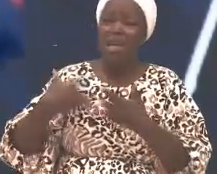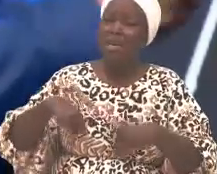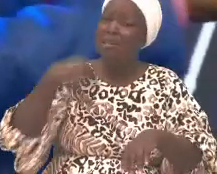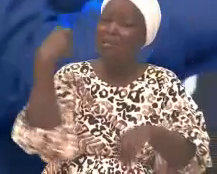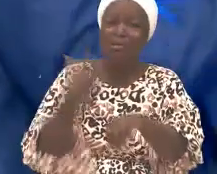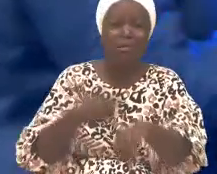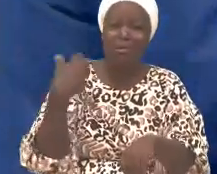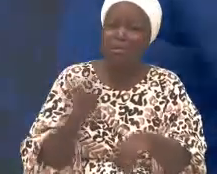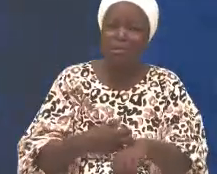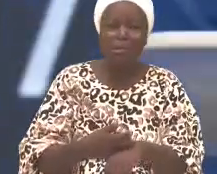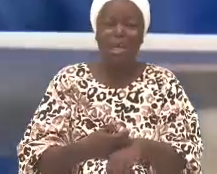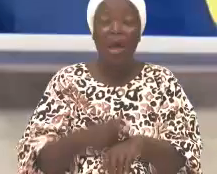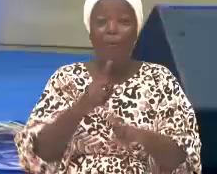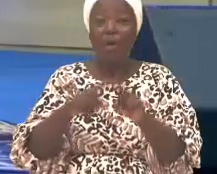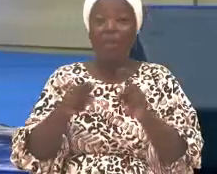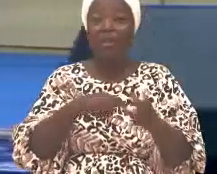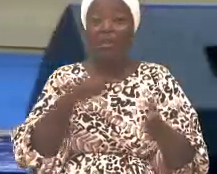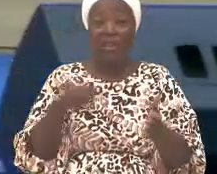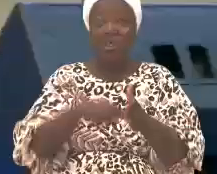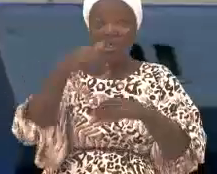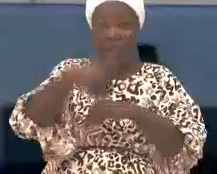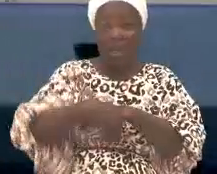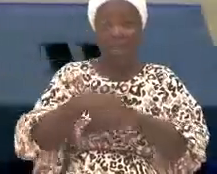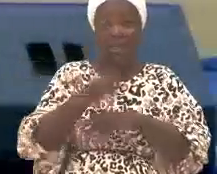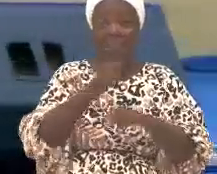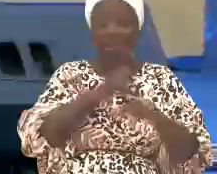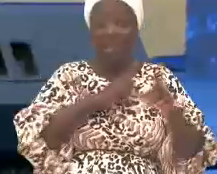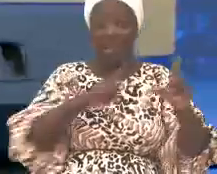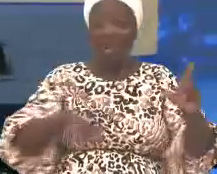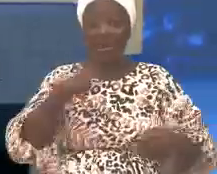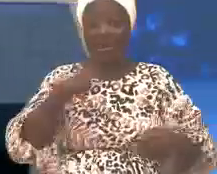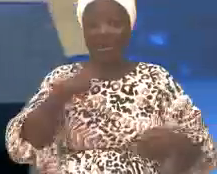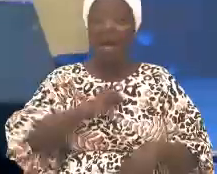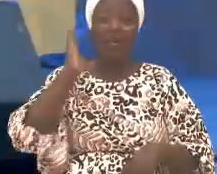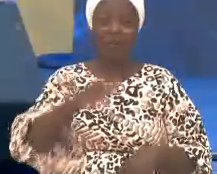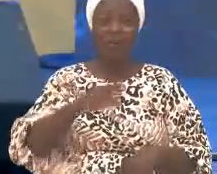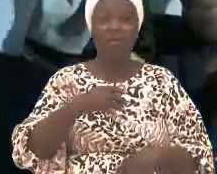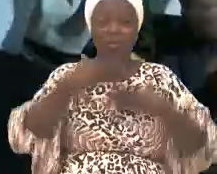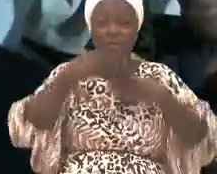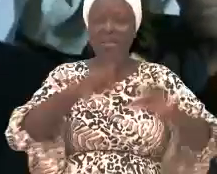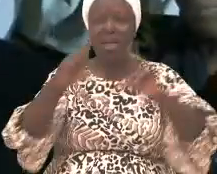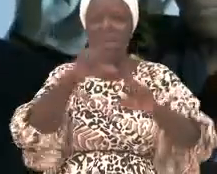tonight said, I will. Somebody shout, I will.